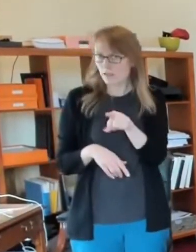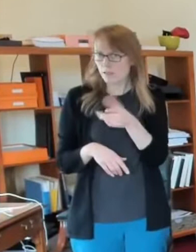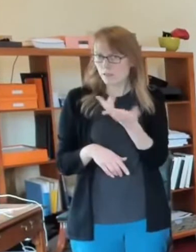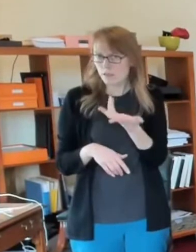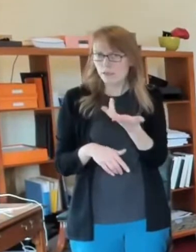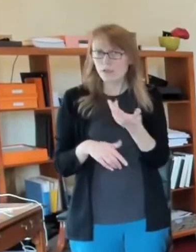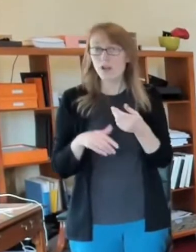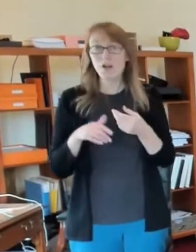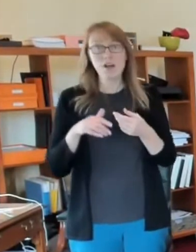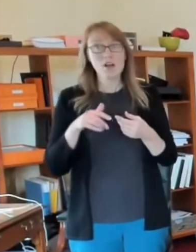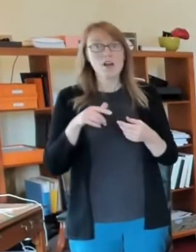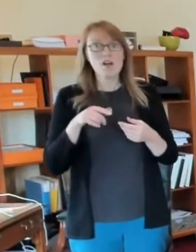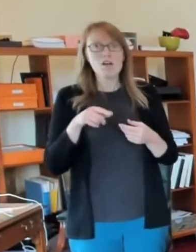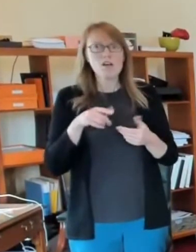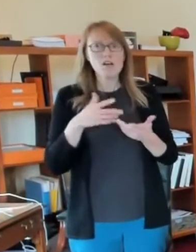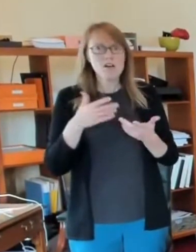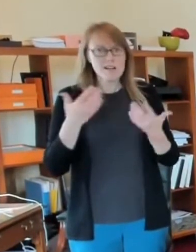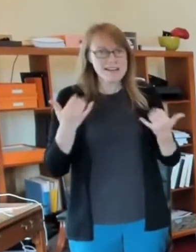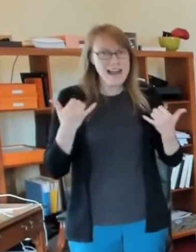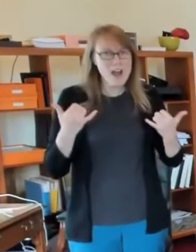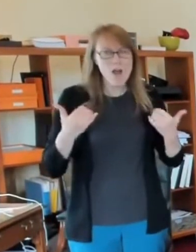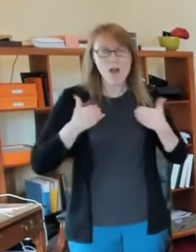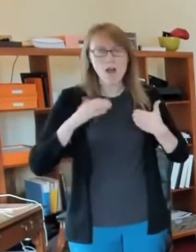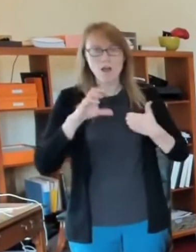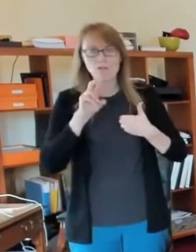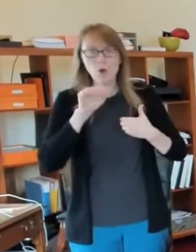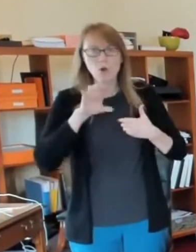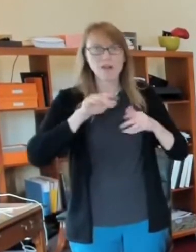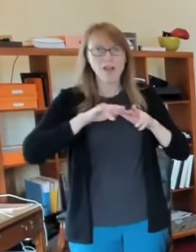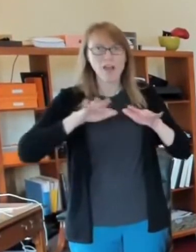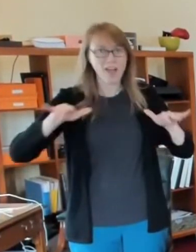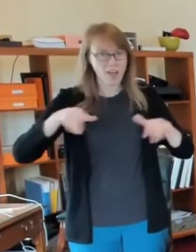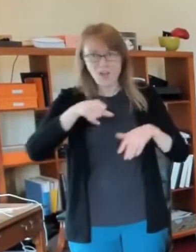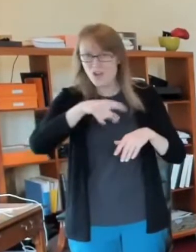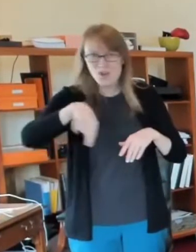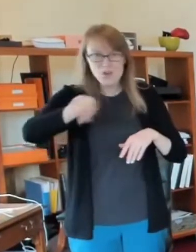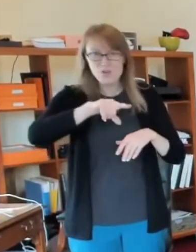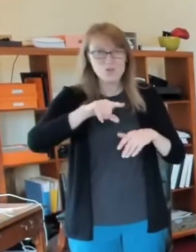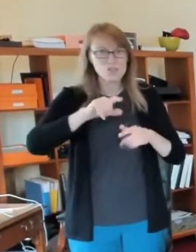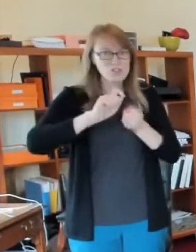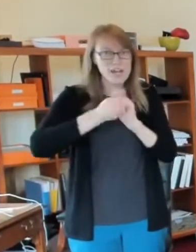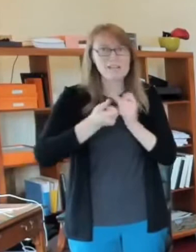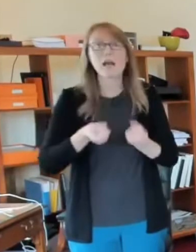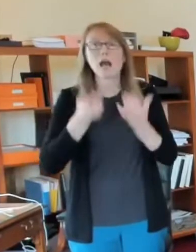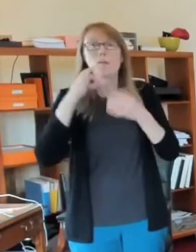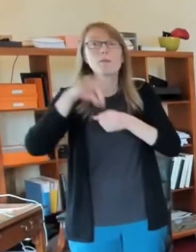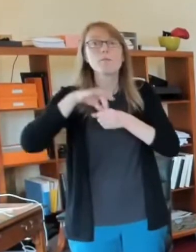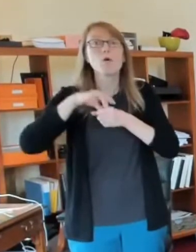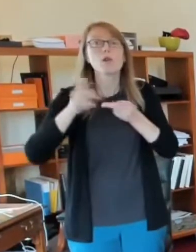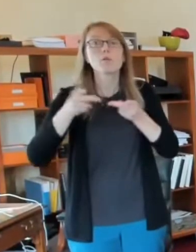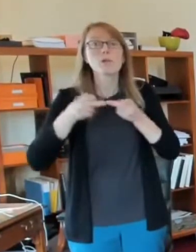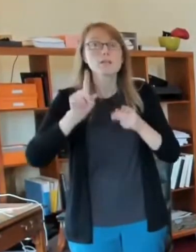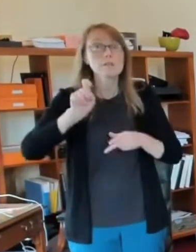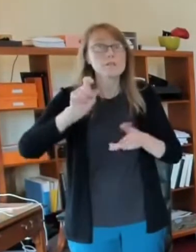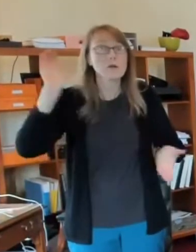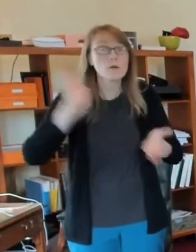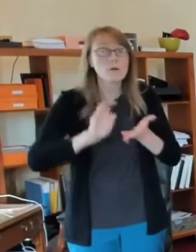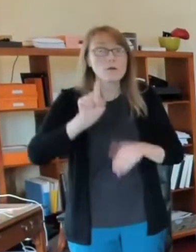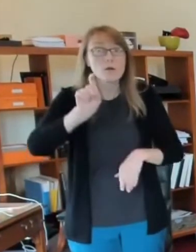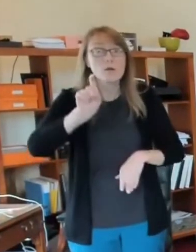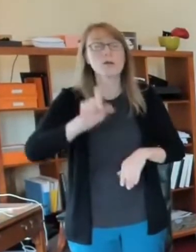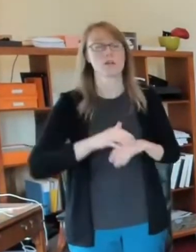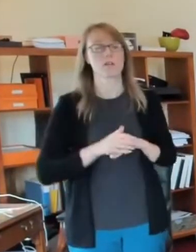of people? Thanks for that question. And that reminds me, I wanted to say this and I forgot about it. So Kyle, there